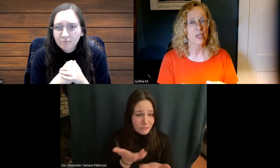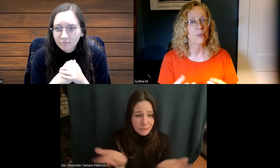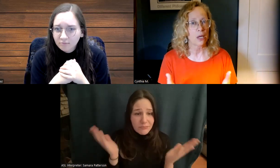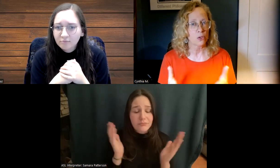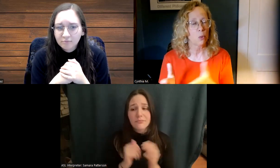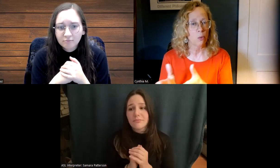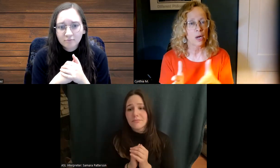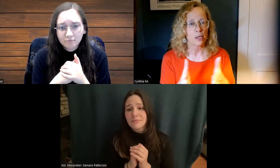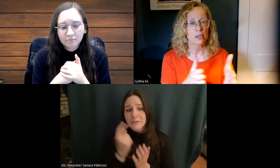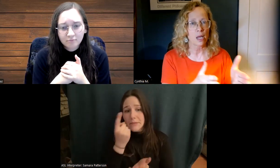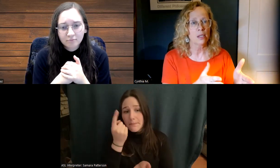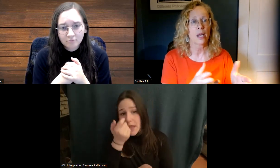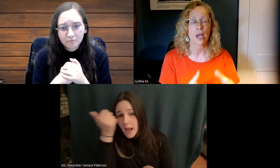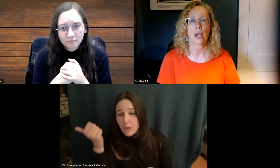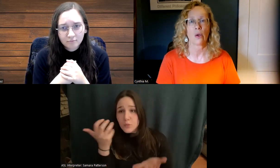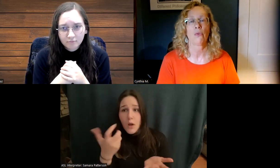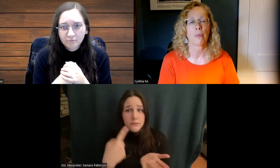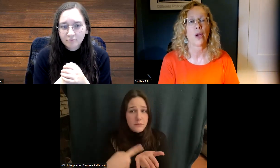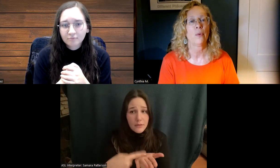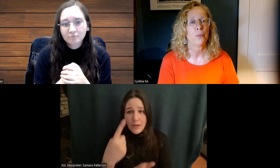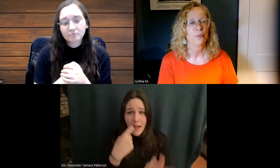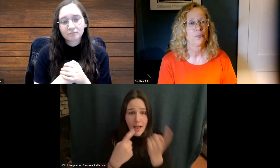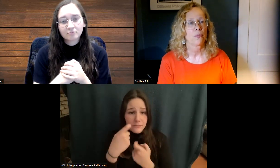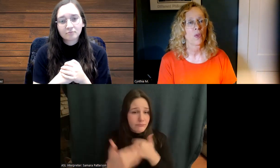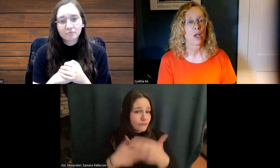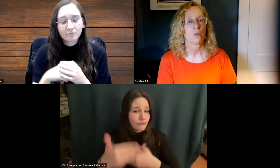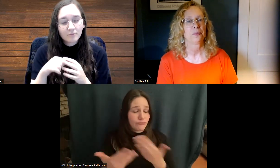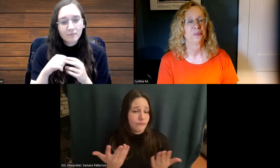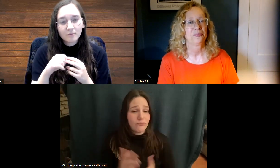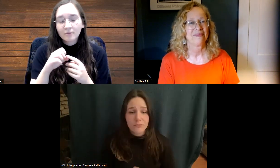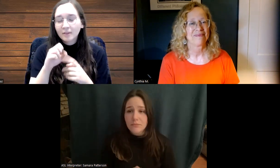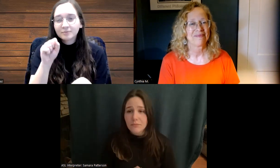there's something else that we want to discuss, and kind of go from there.